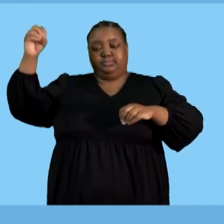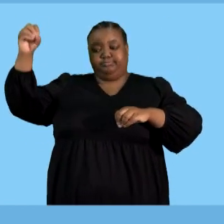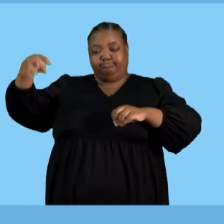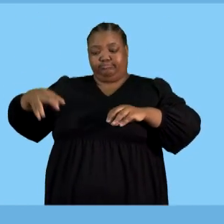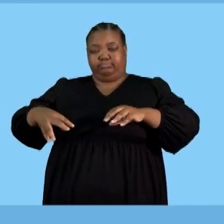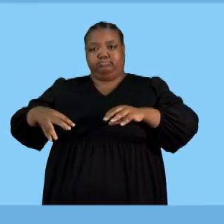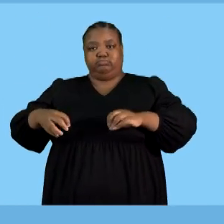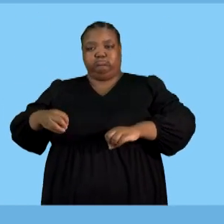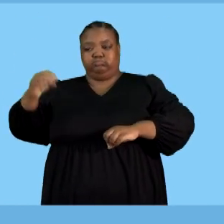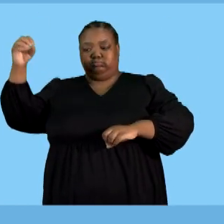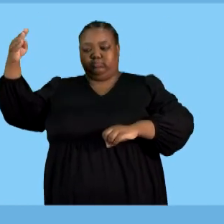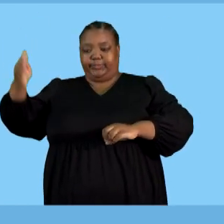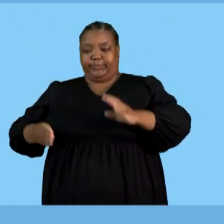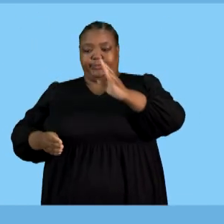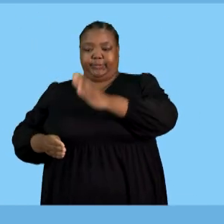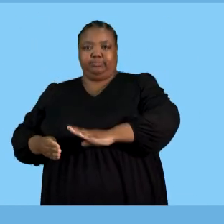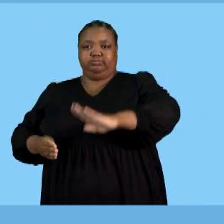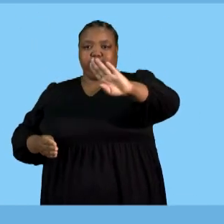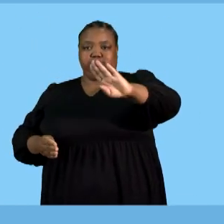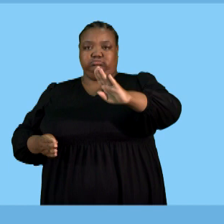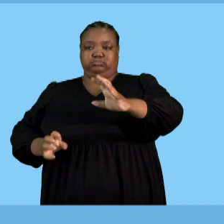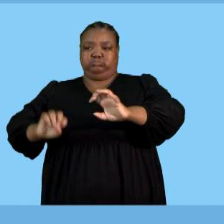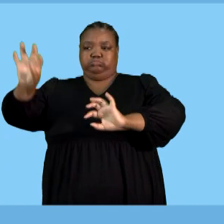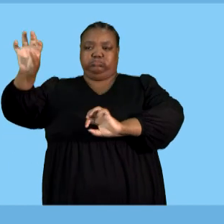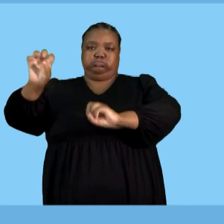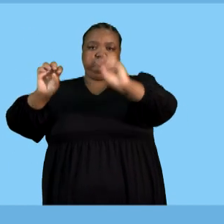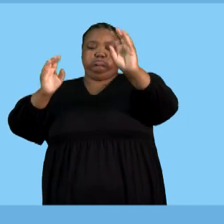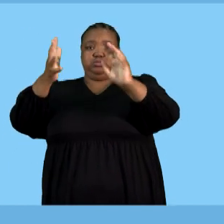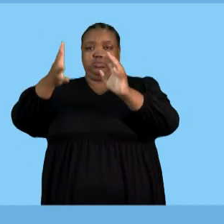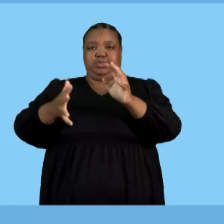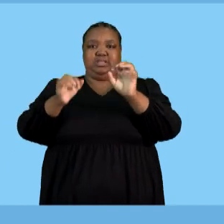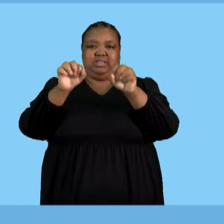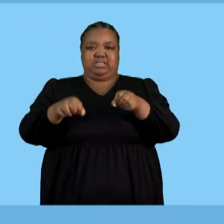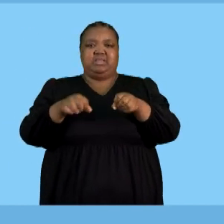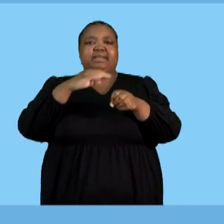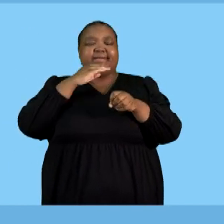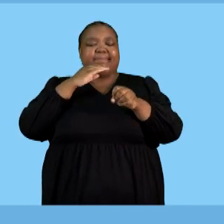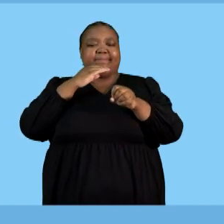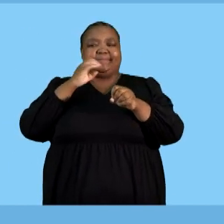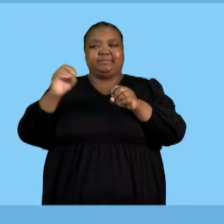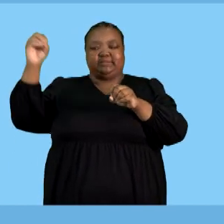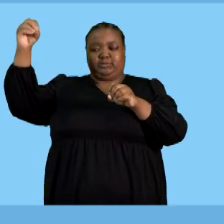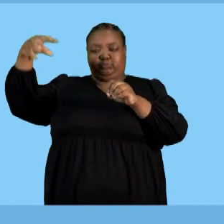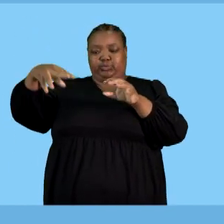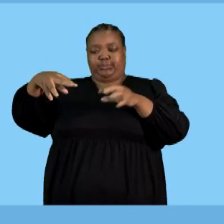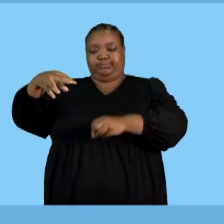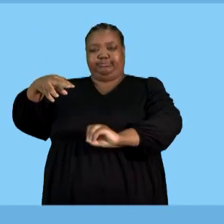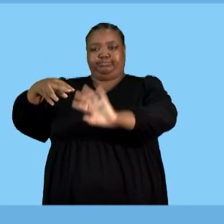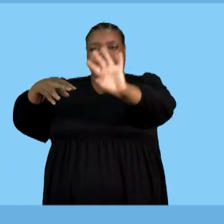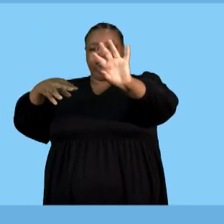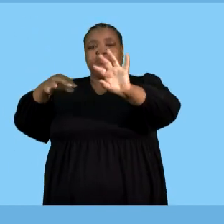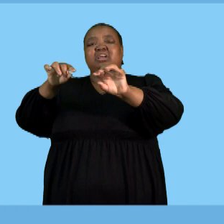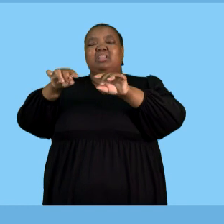to be scattered in different directions. And because they're going to be scattered in different directions, they are not going to give a clear